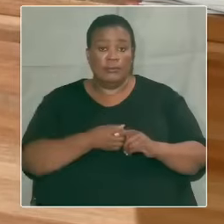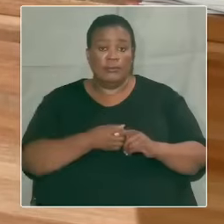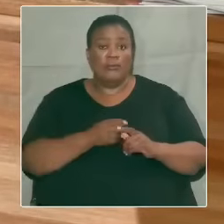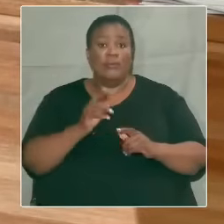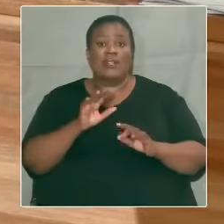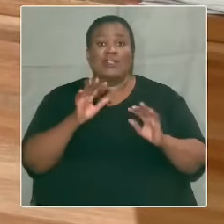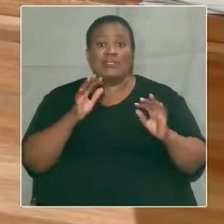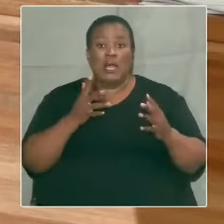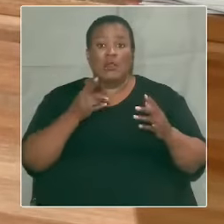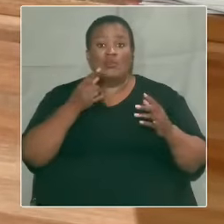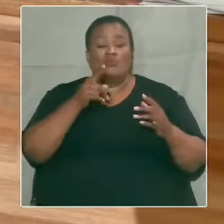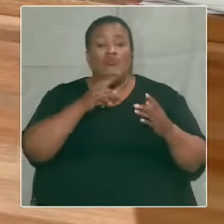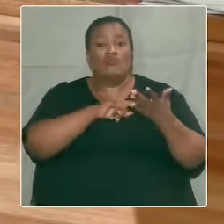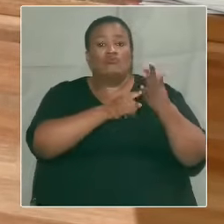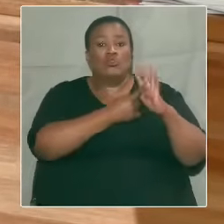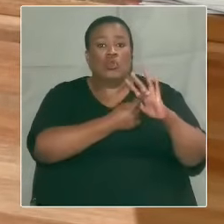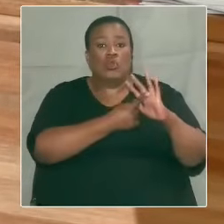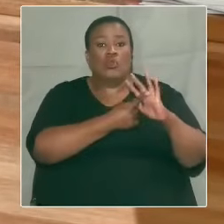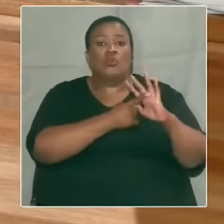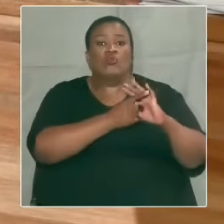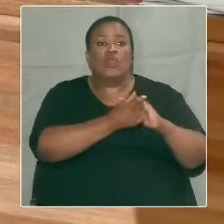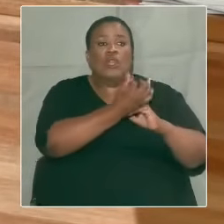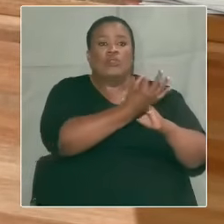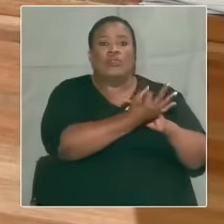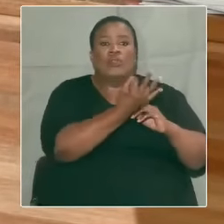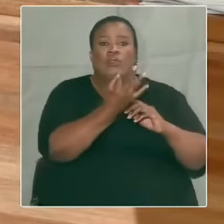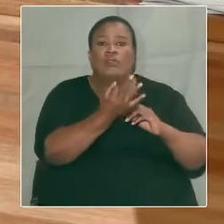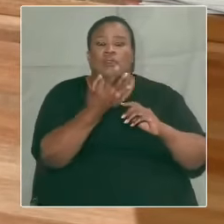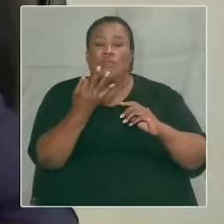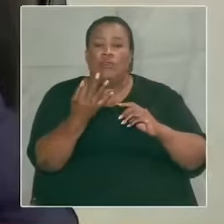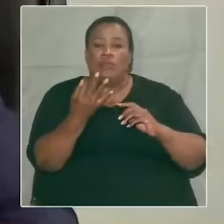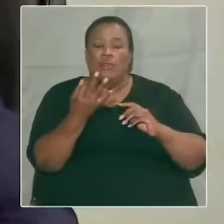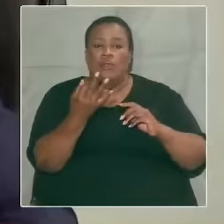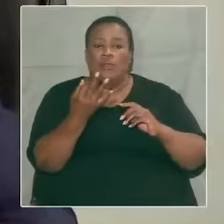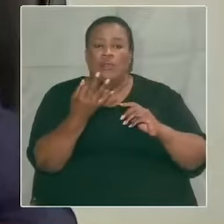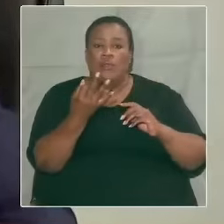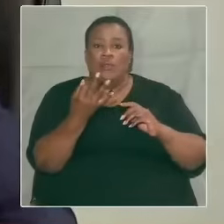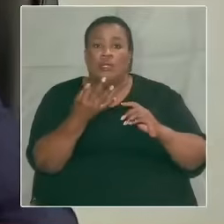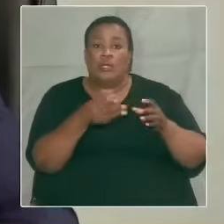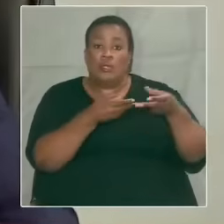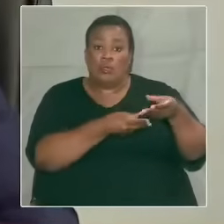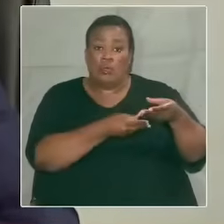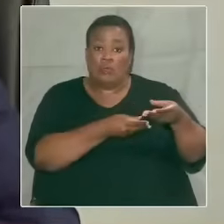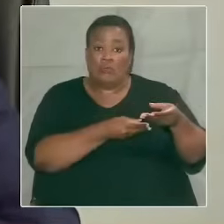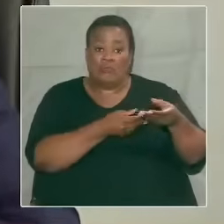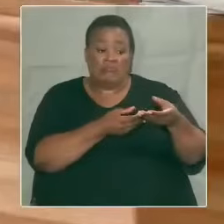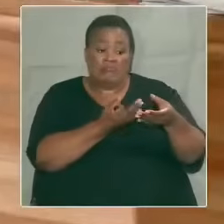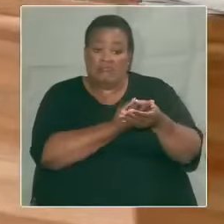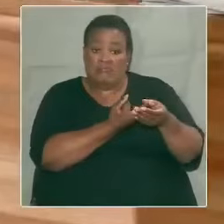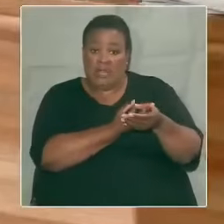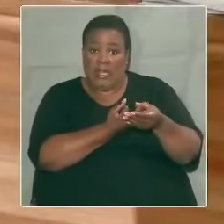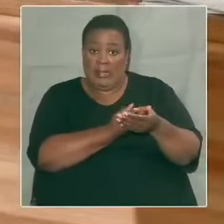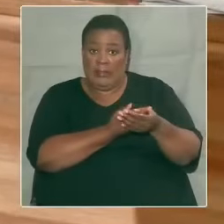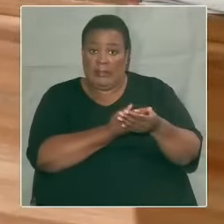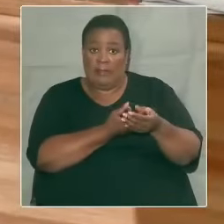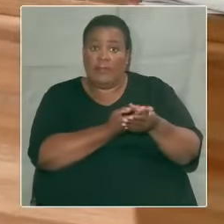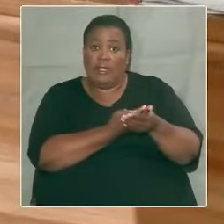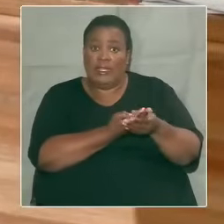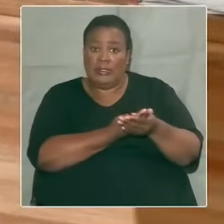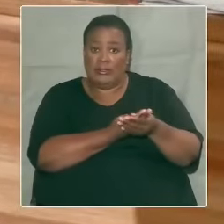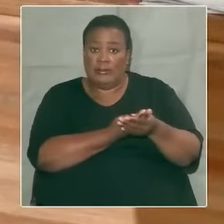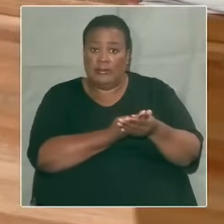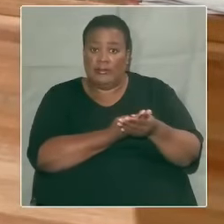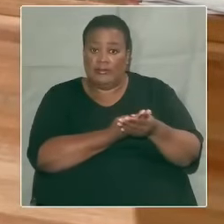That's how you deal with the allocation of the 333 dockets. Yes, Commissioner. And then in